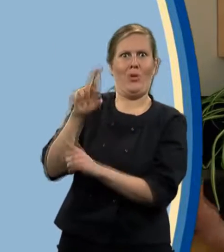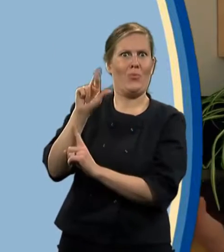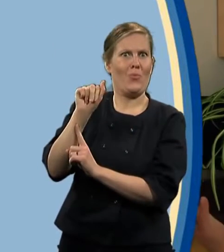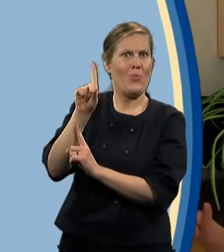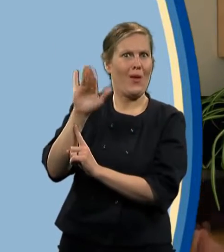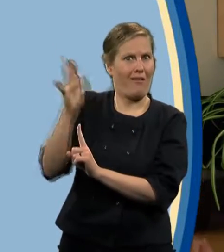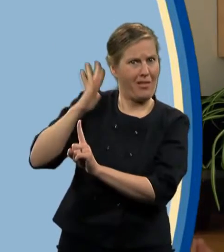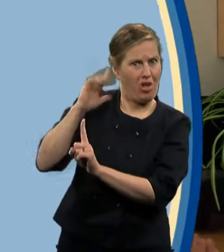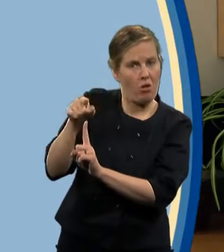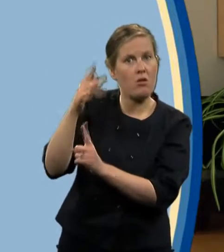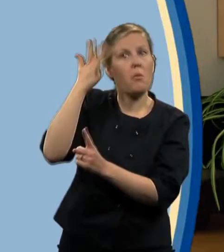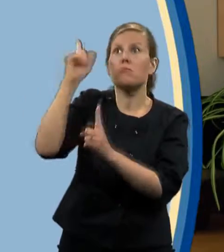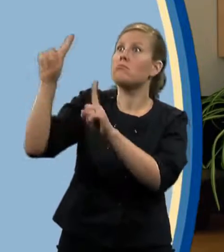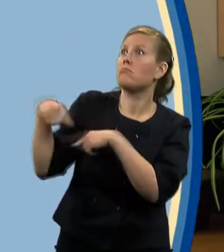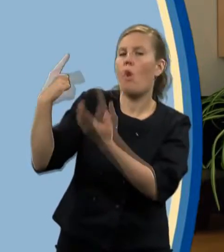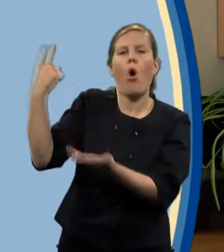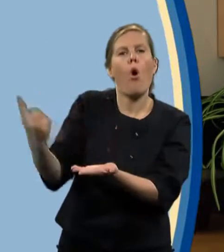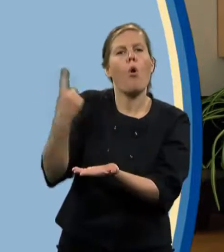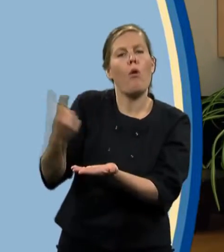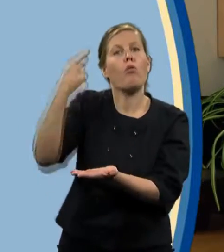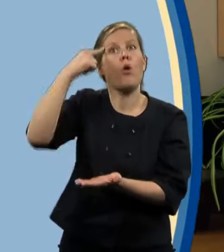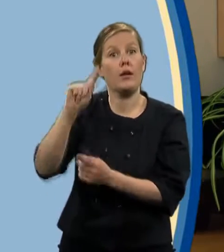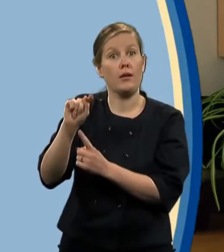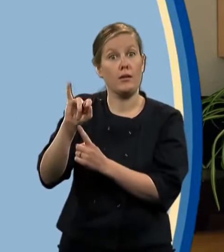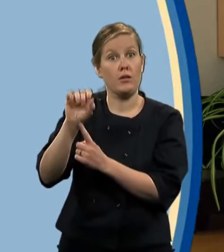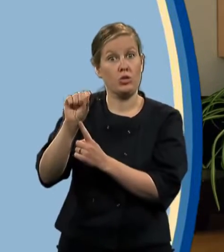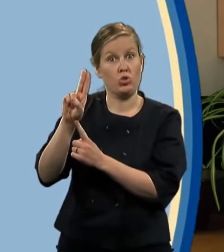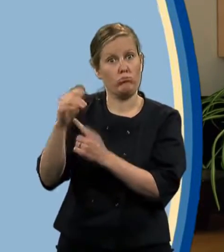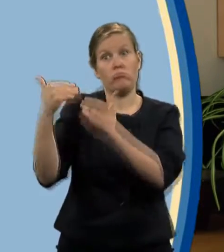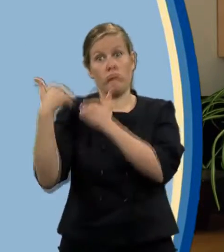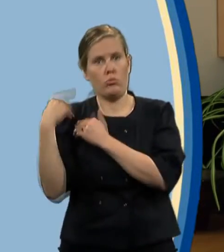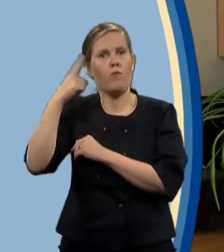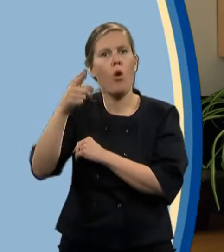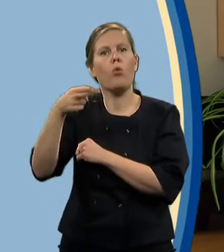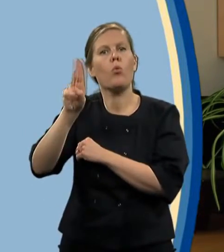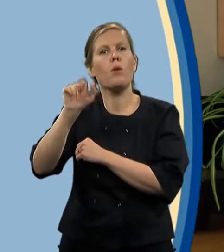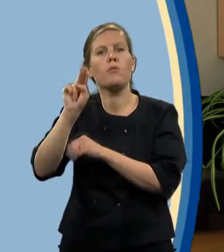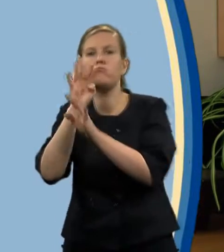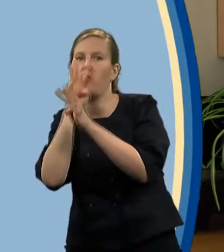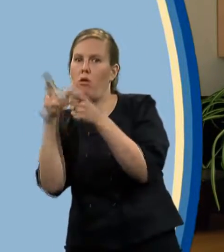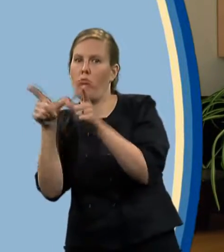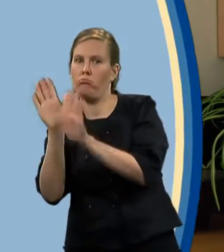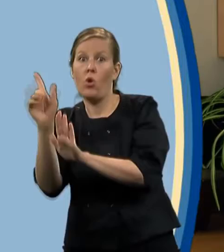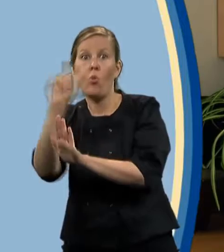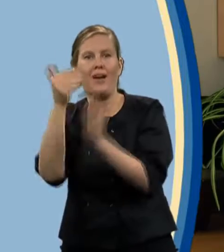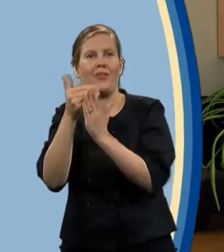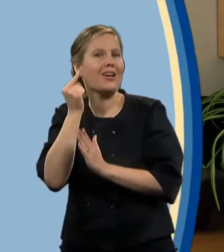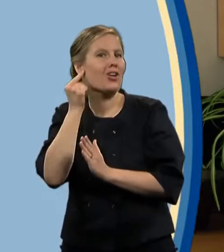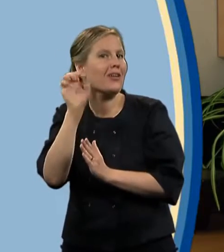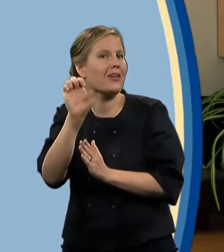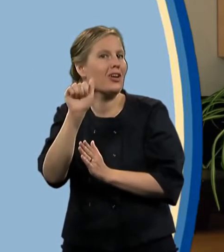People thought, well, of course, that has to be tissue that's unique to sound processing because of its